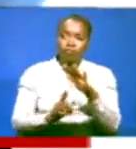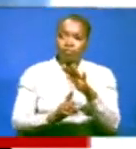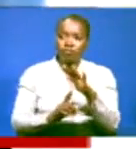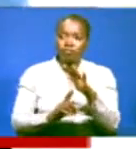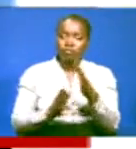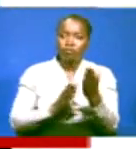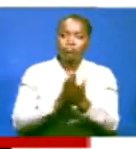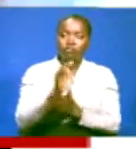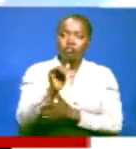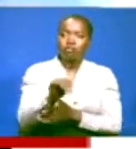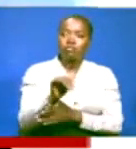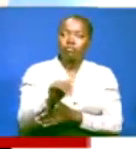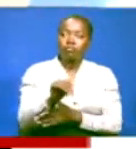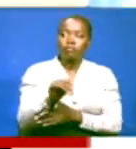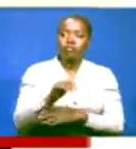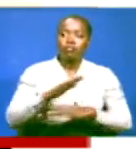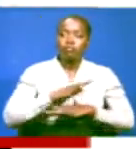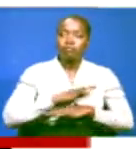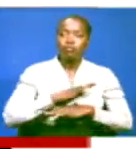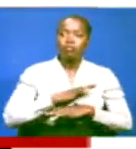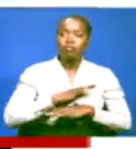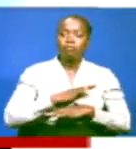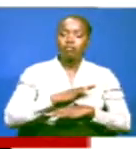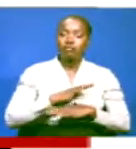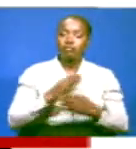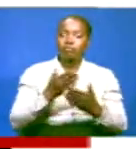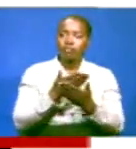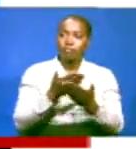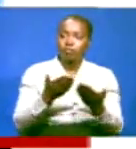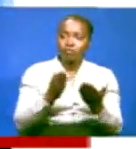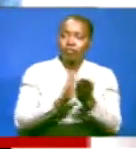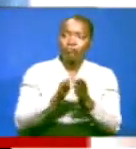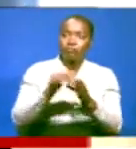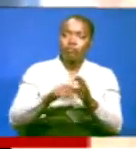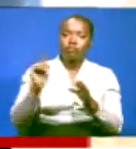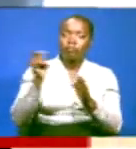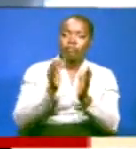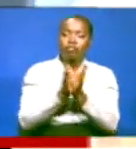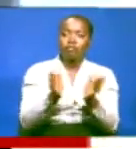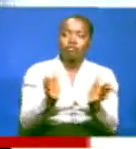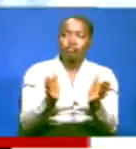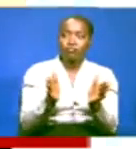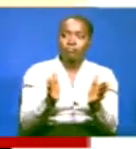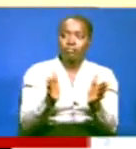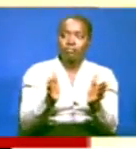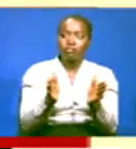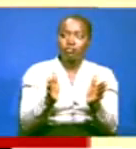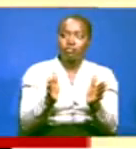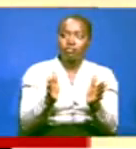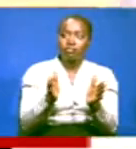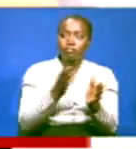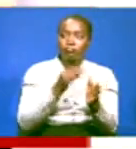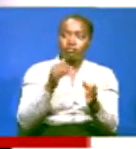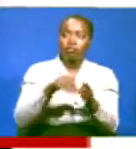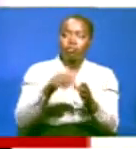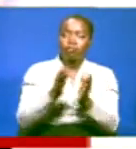ensure that we have adequate ICT skills within the Kenyan public and, of course, among public